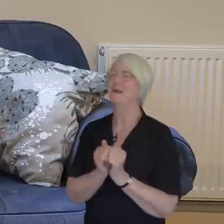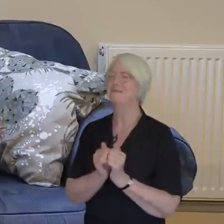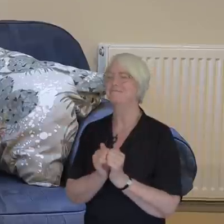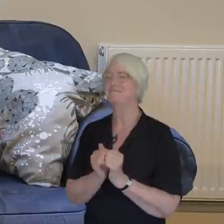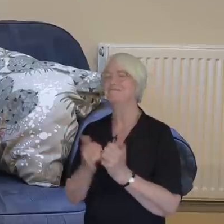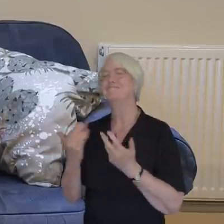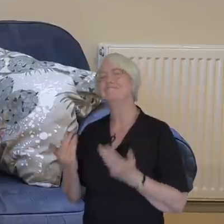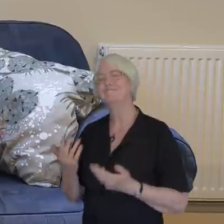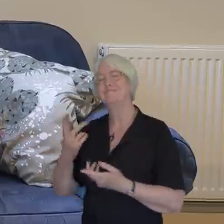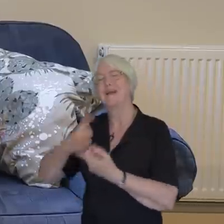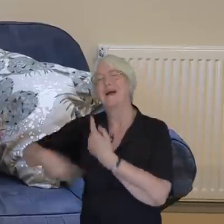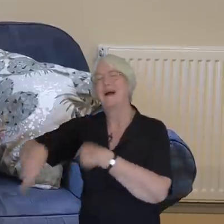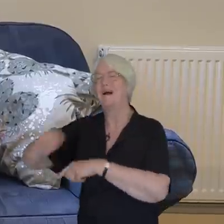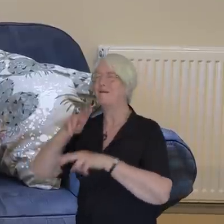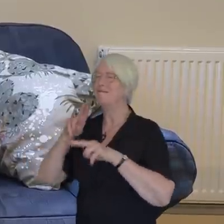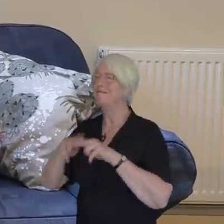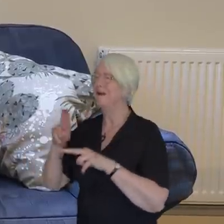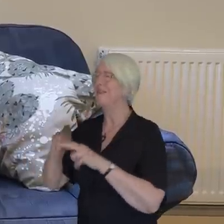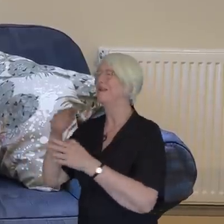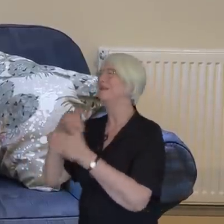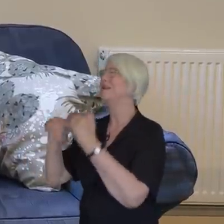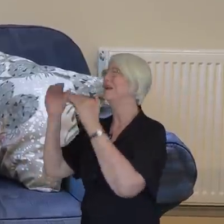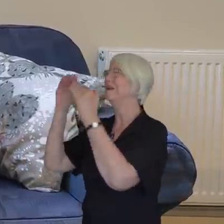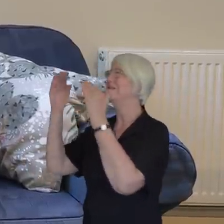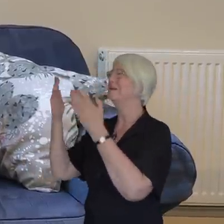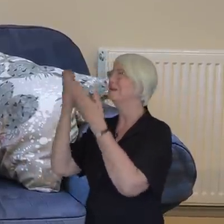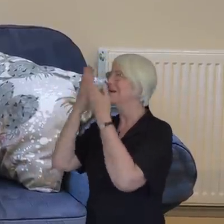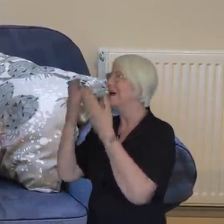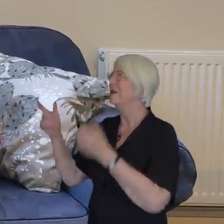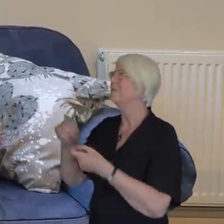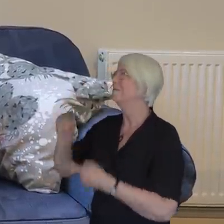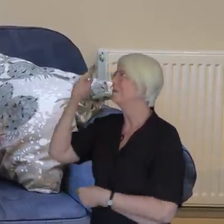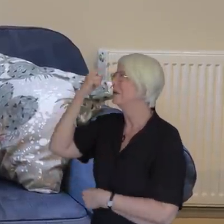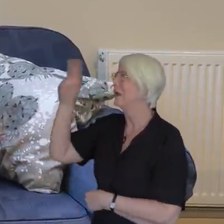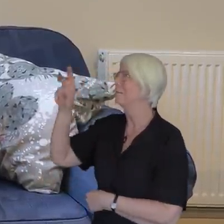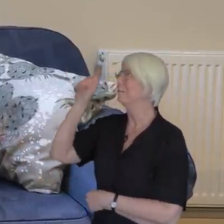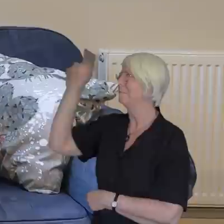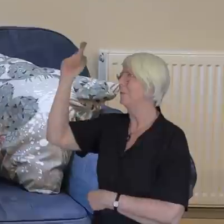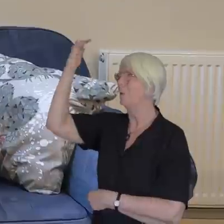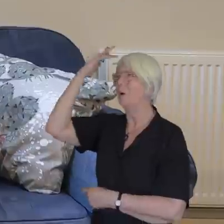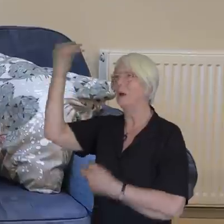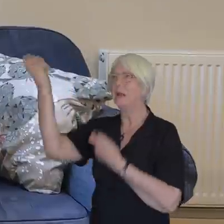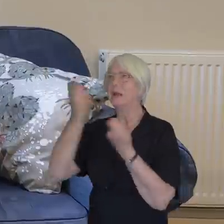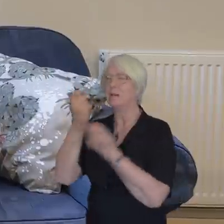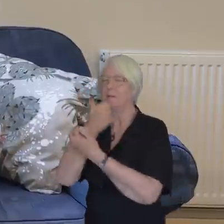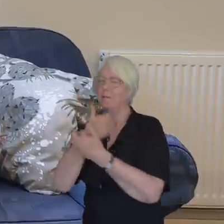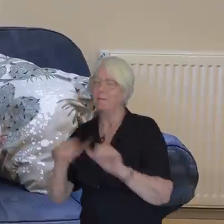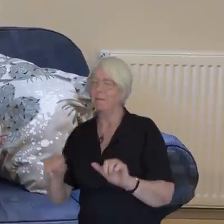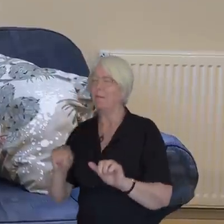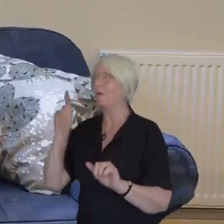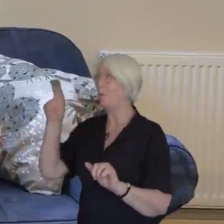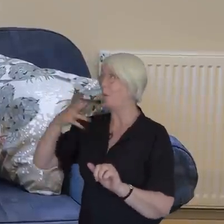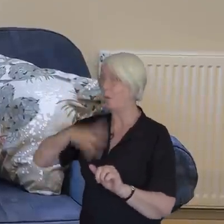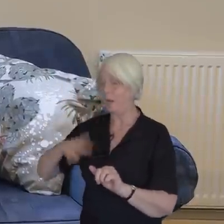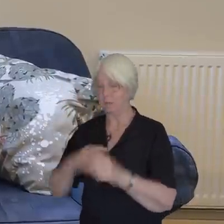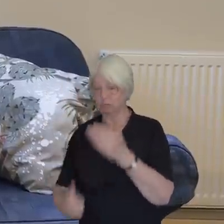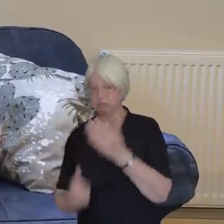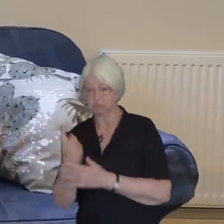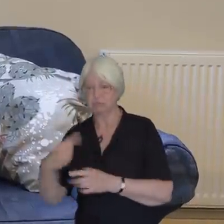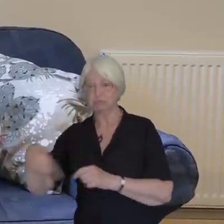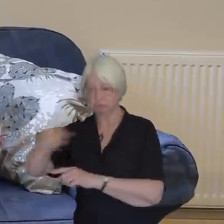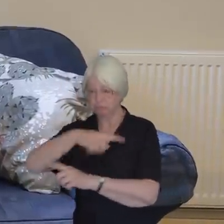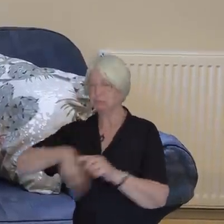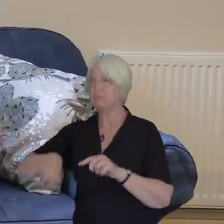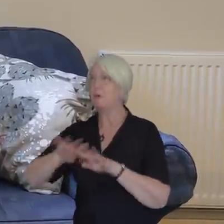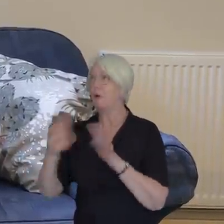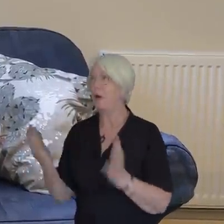Our Father in heaven, hallowed be your name. Your kingdom come, your will be done, on earth as